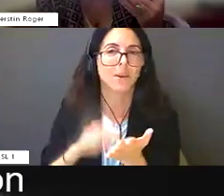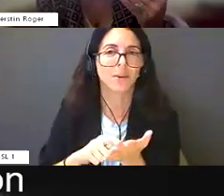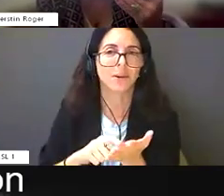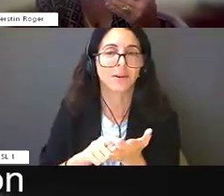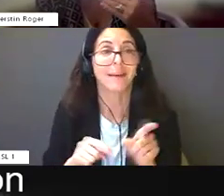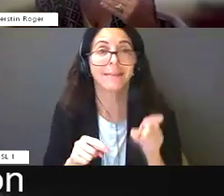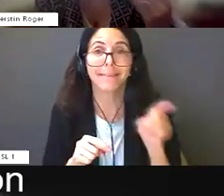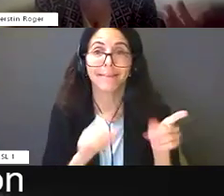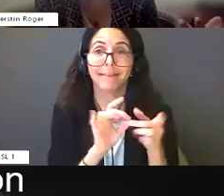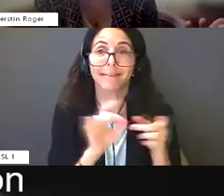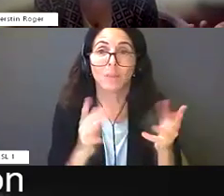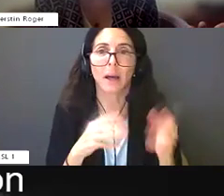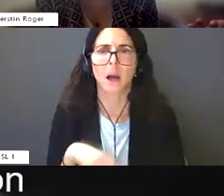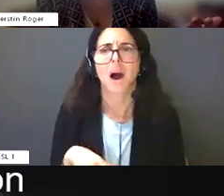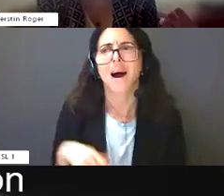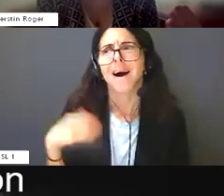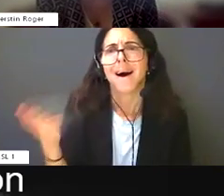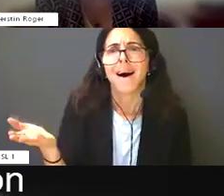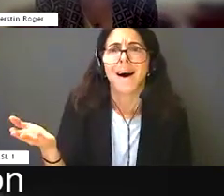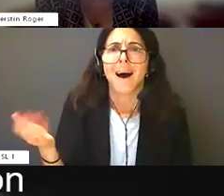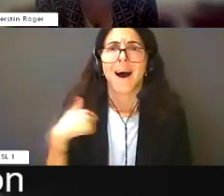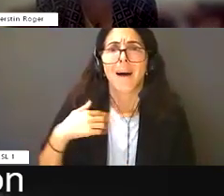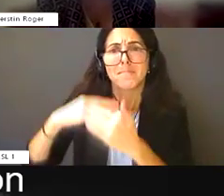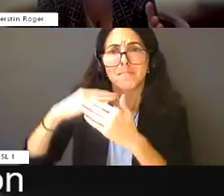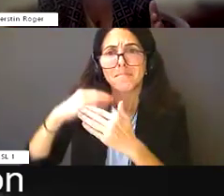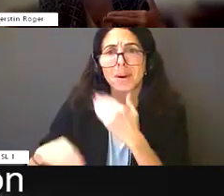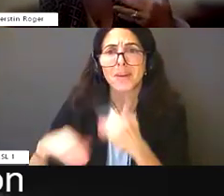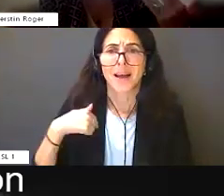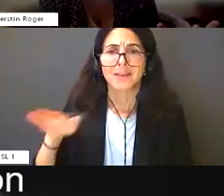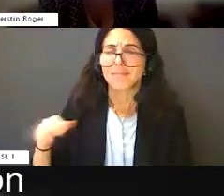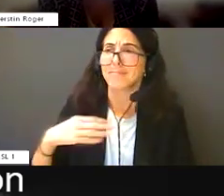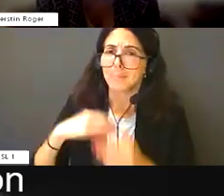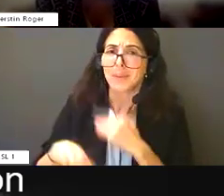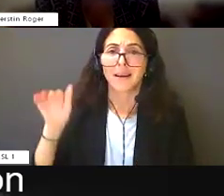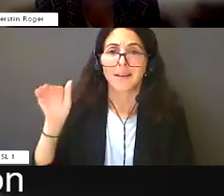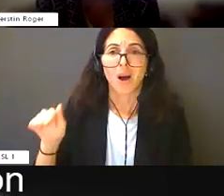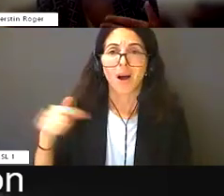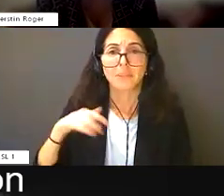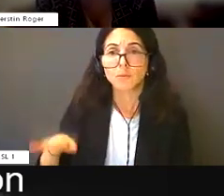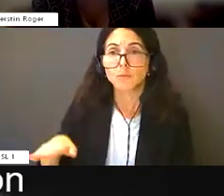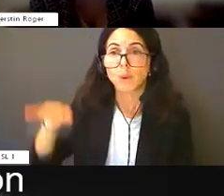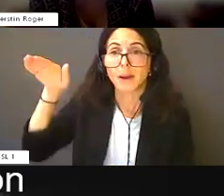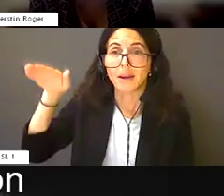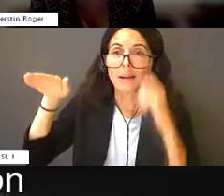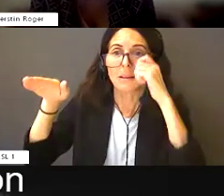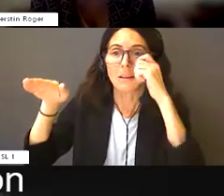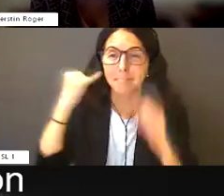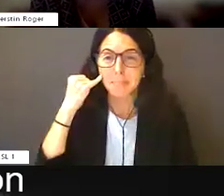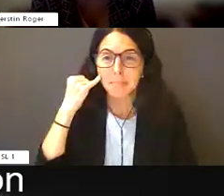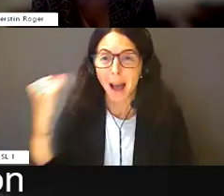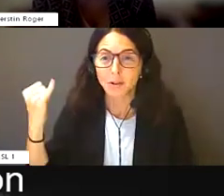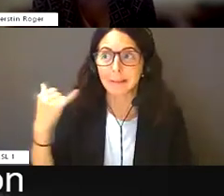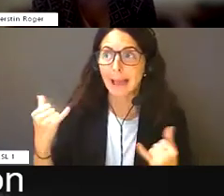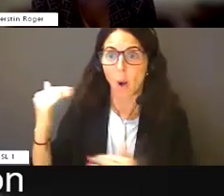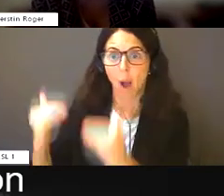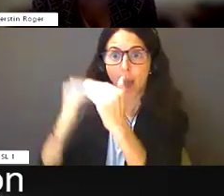things like, this is the child I gave birth to. This is the child I've raised. How shameful is it now to